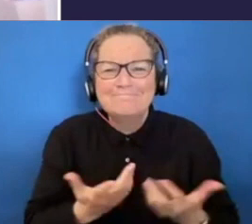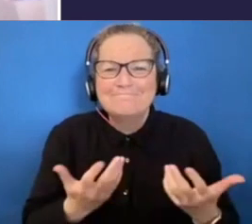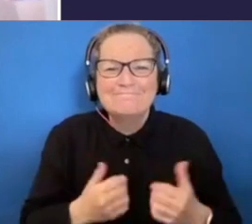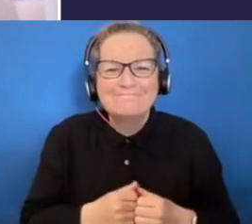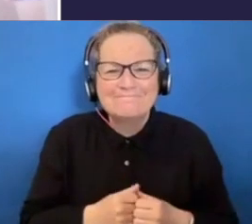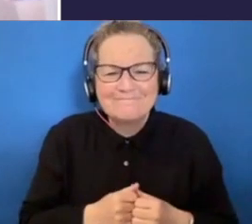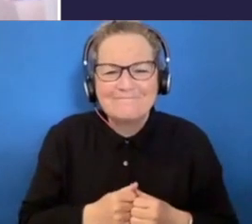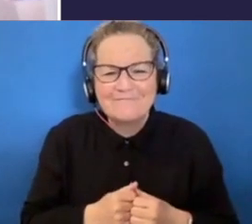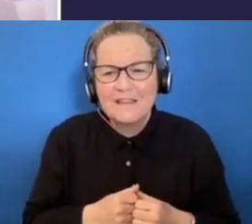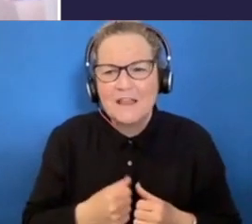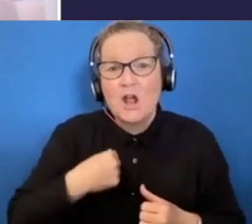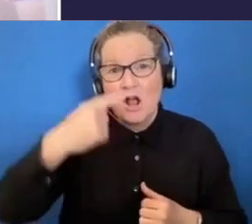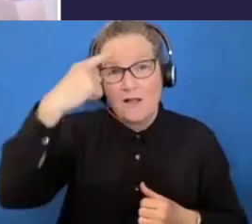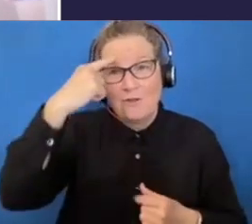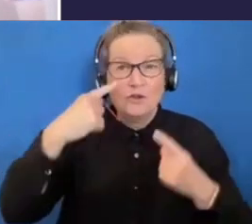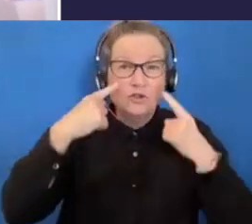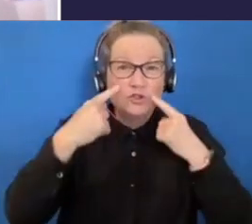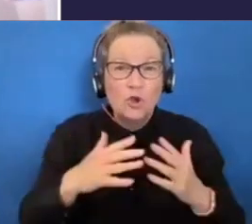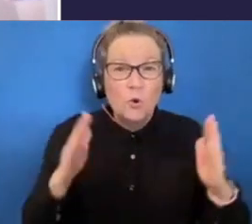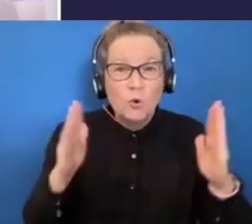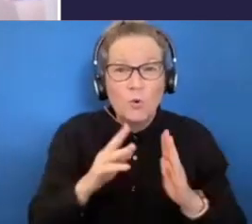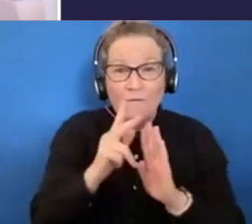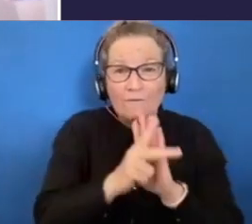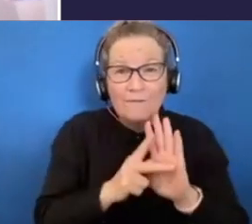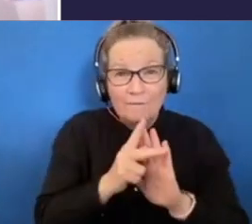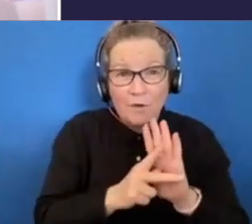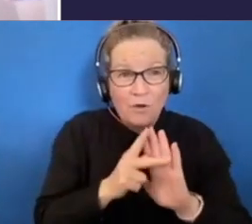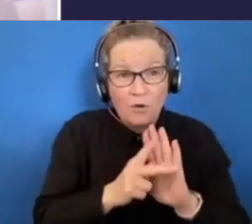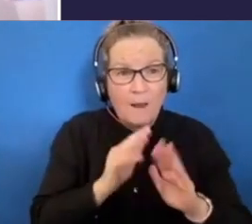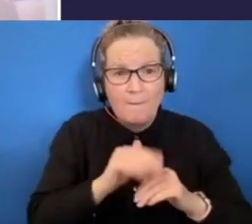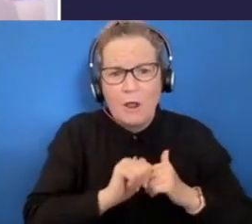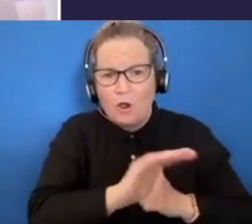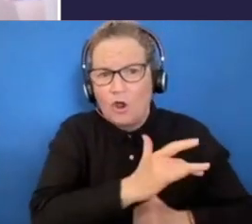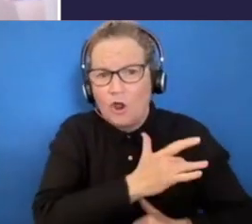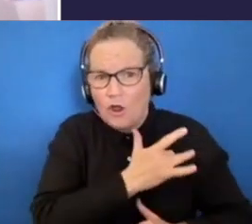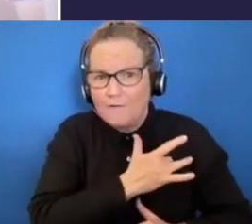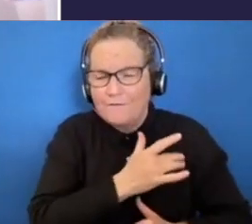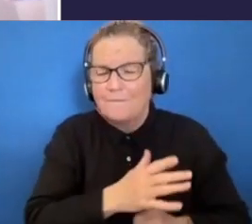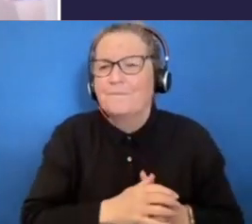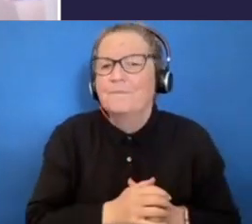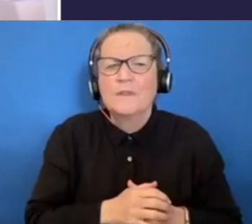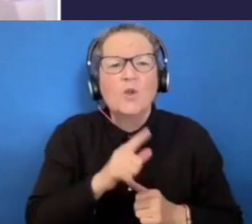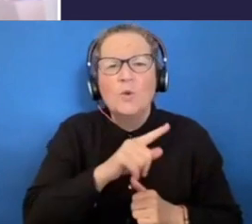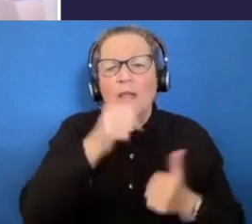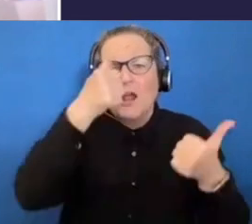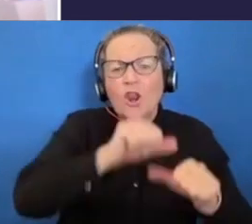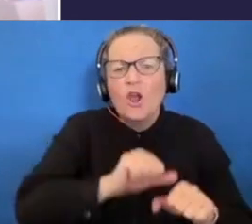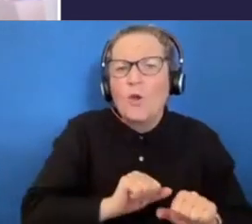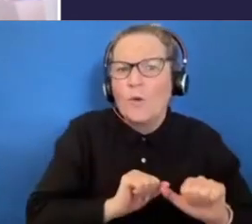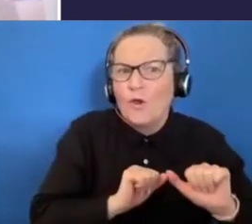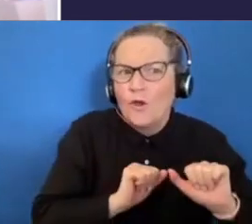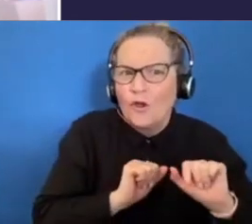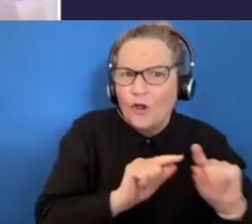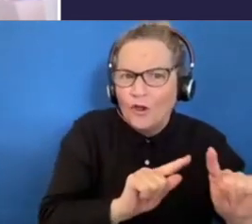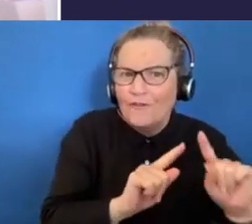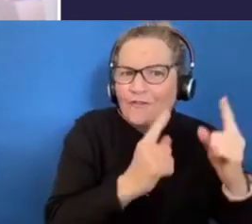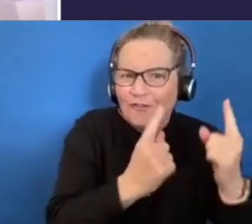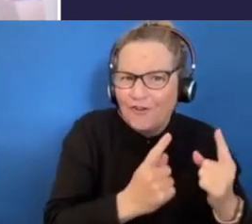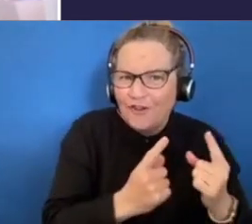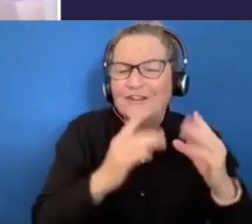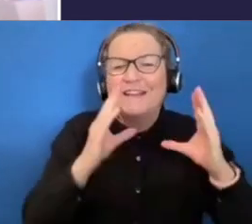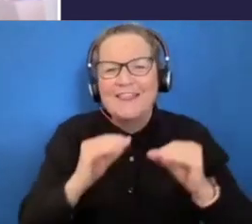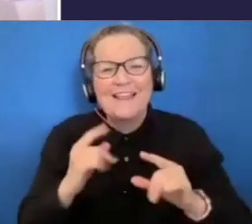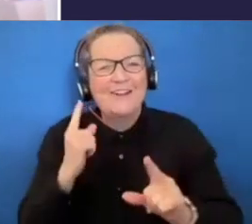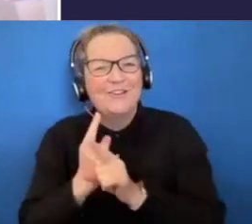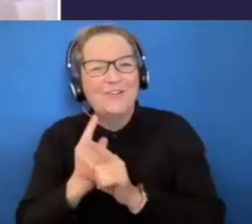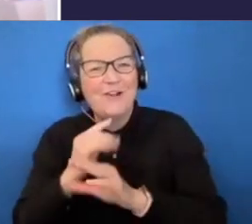by showing a short film about her life that's been produced, so that you can get to know her before we get to talk about what she's doing